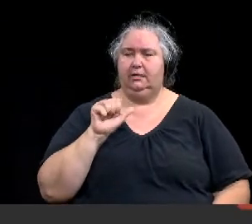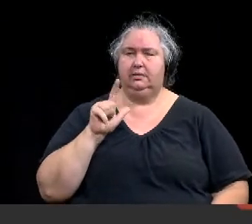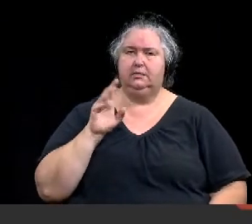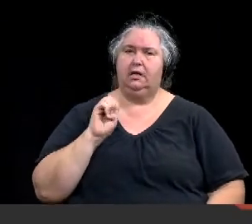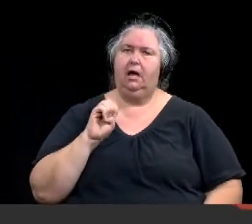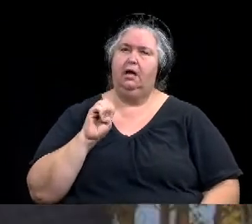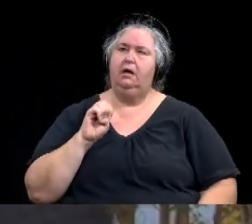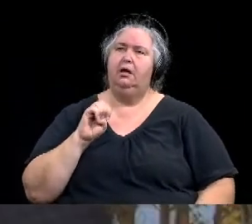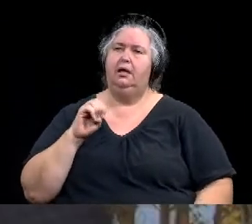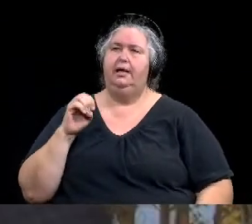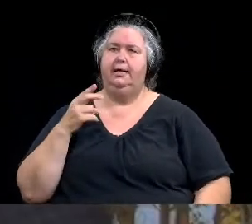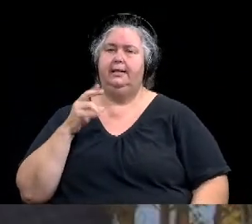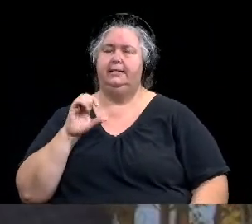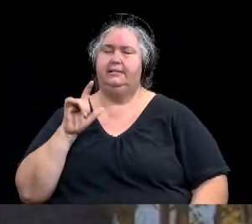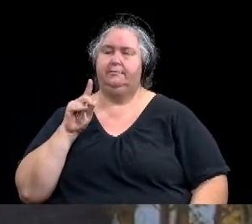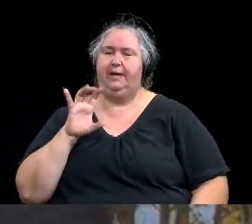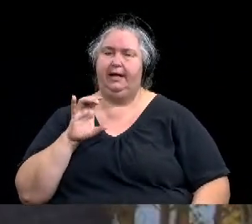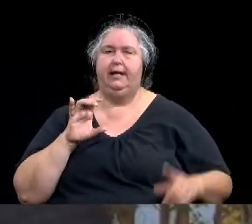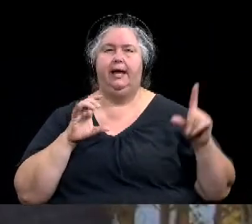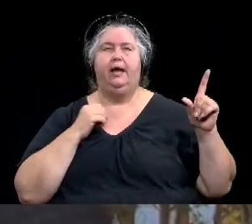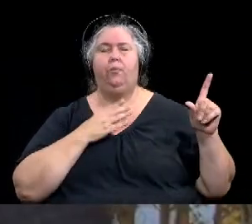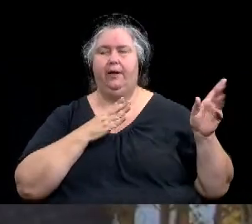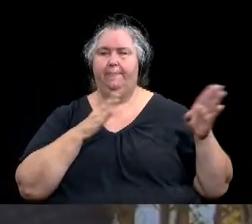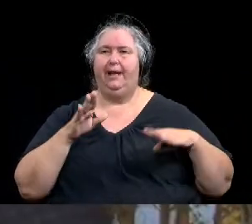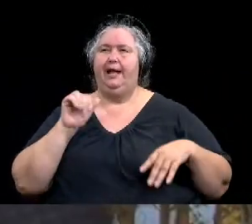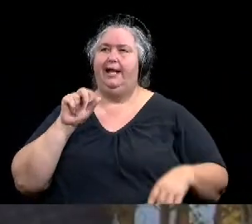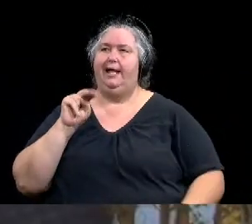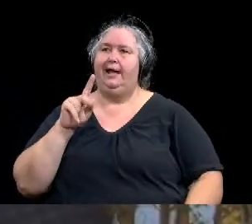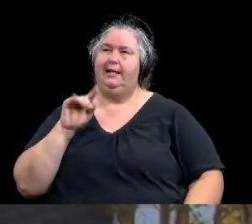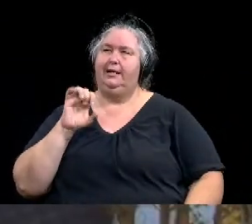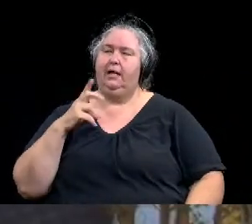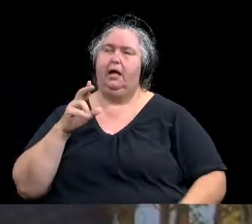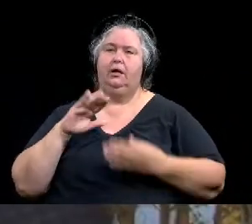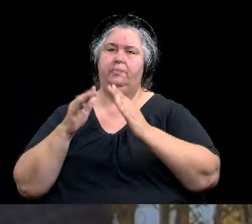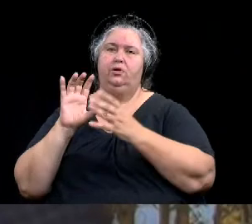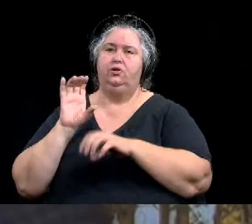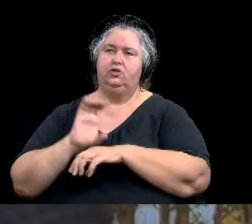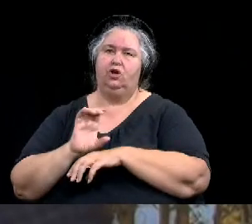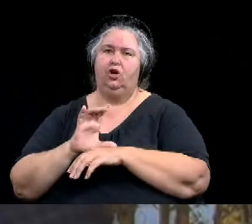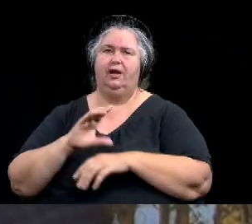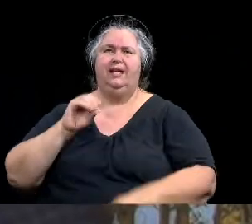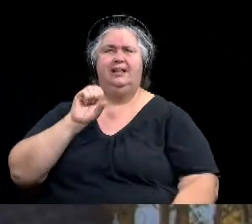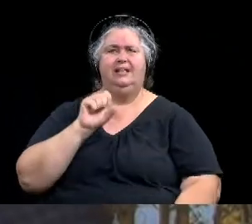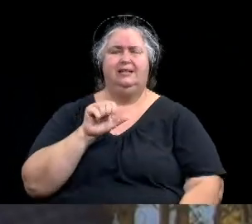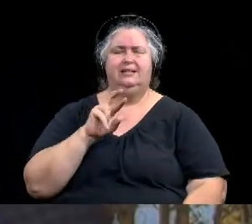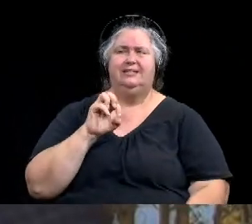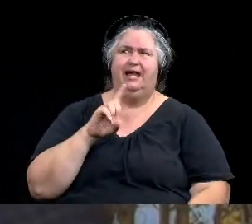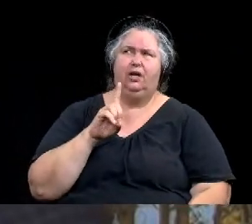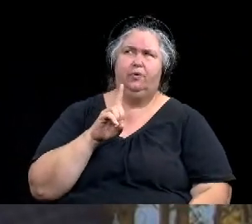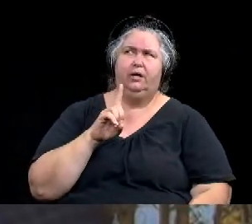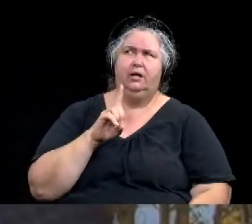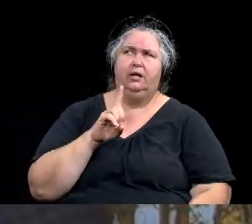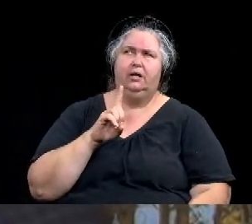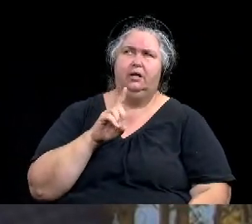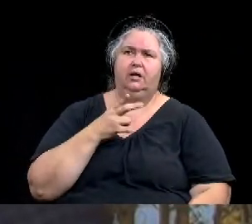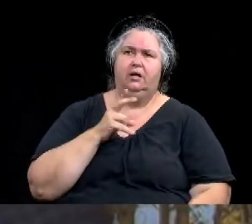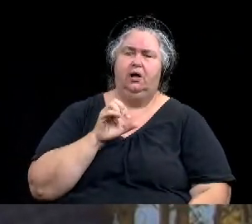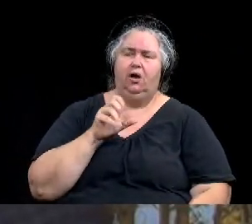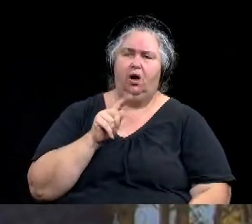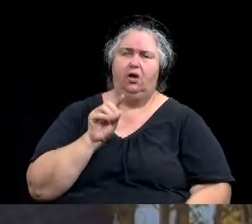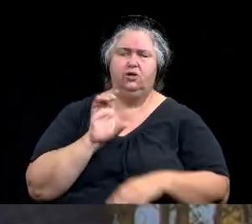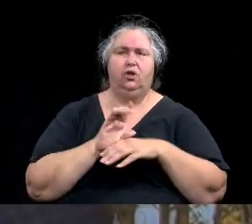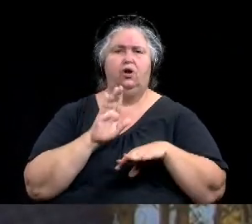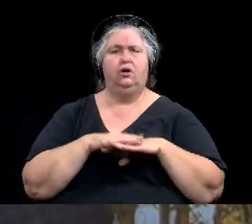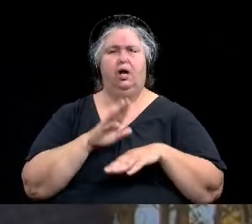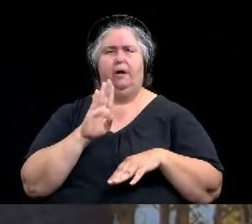add sites at Antioch Community Church on Waco Drive and Sacred Heart Catholic Church on Bagby at 26th Street. And then we will